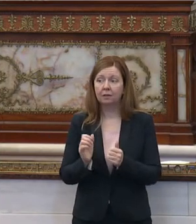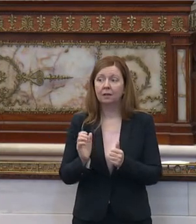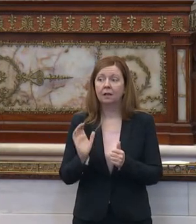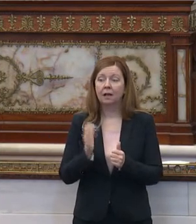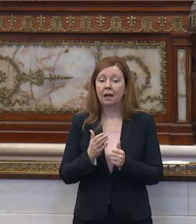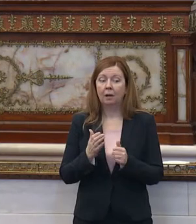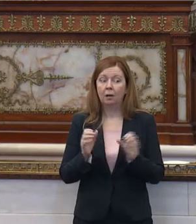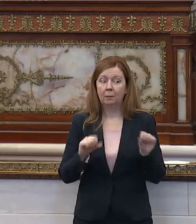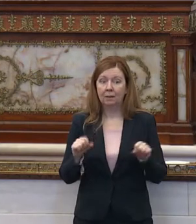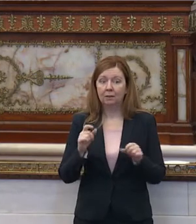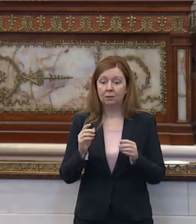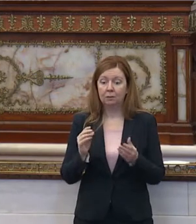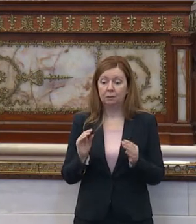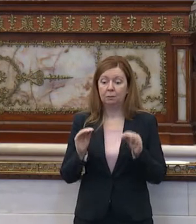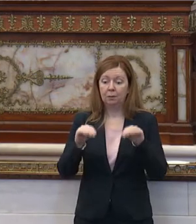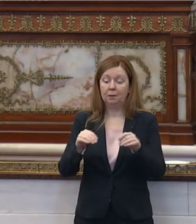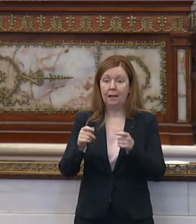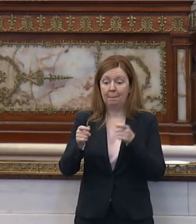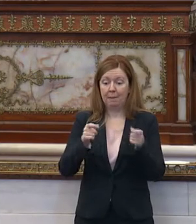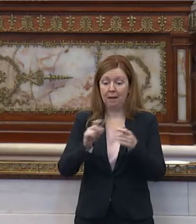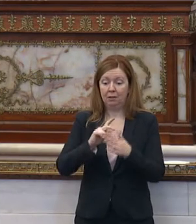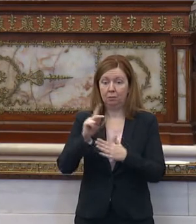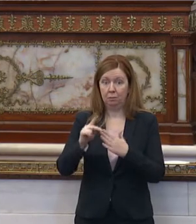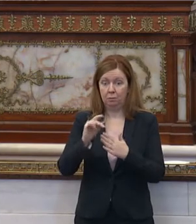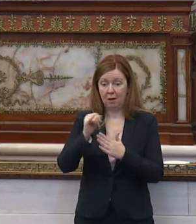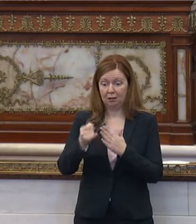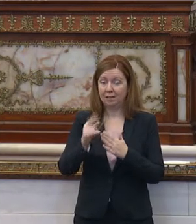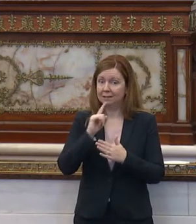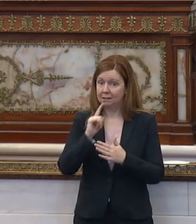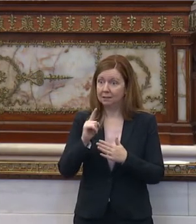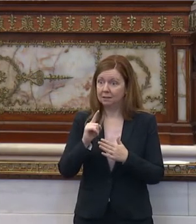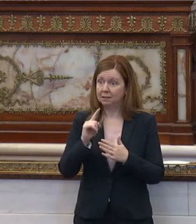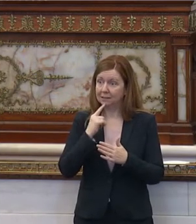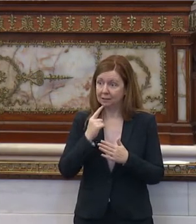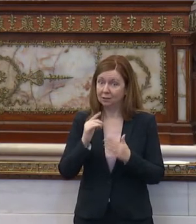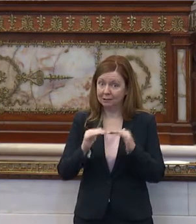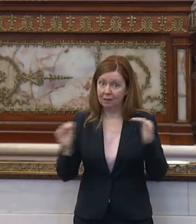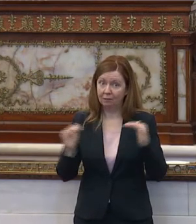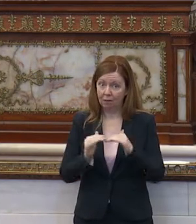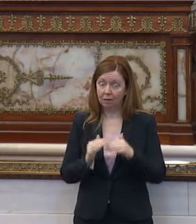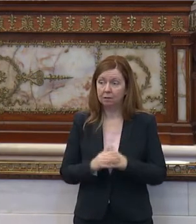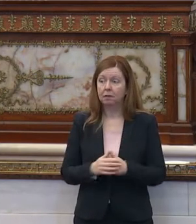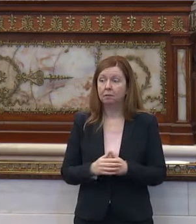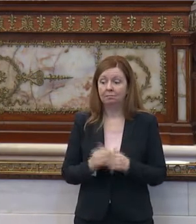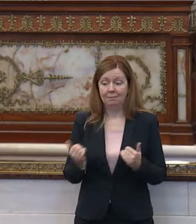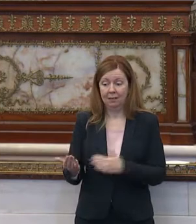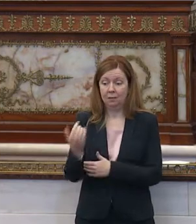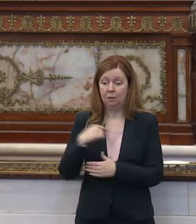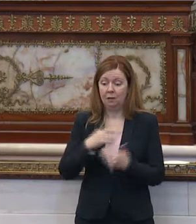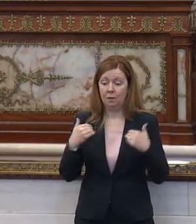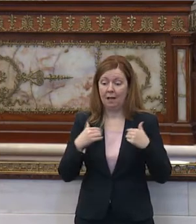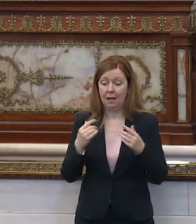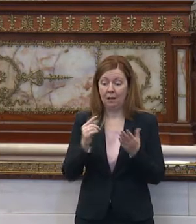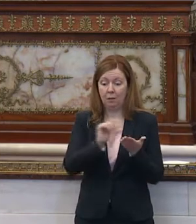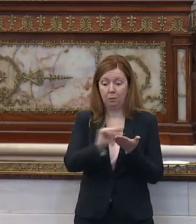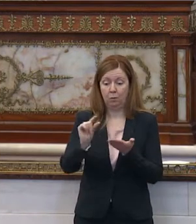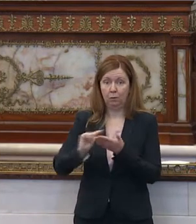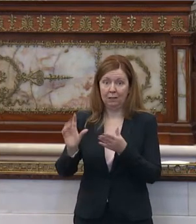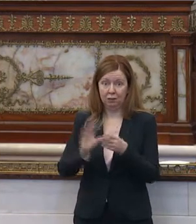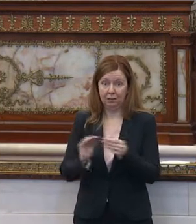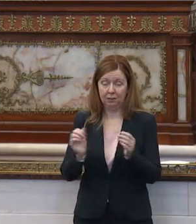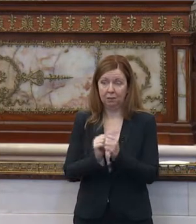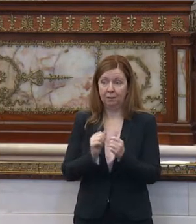to put and manage projects is at a serious level. You know, just this morning we had an appropriations hearing